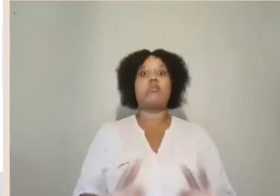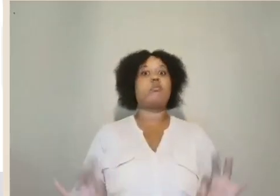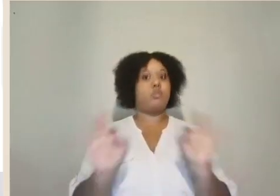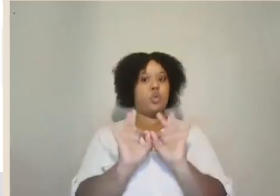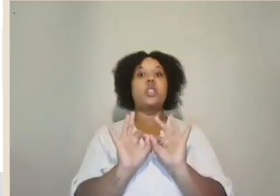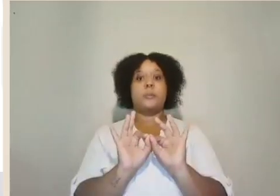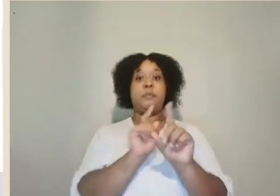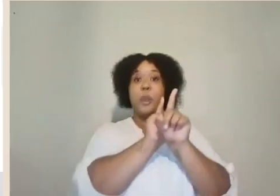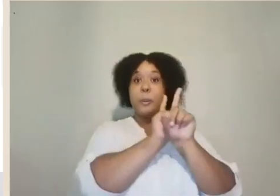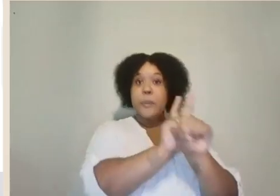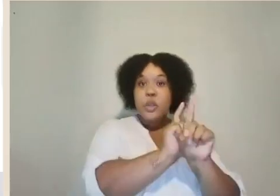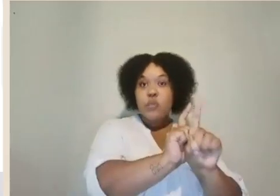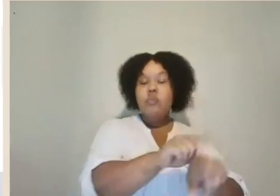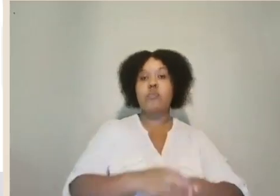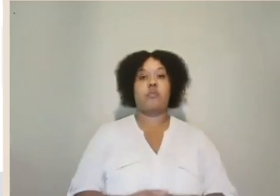Mentorship.